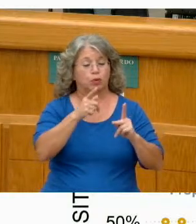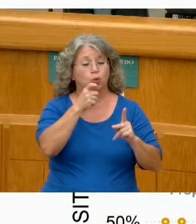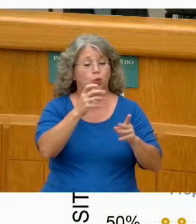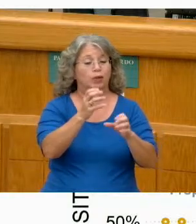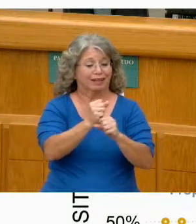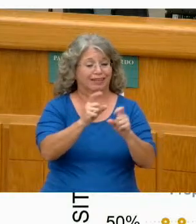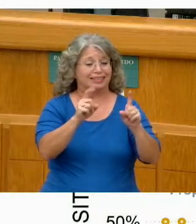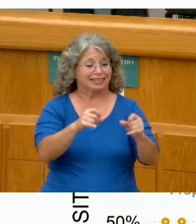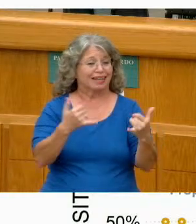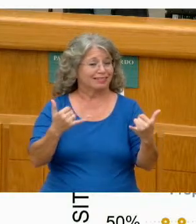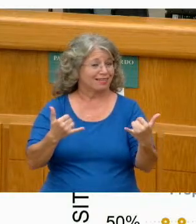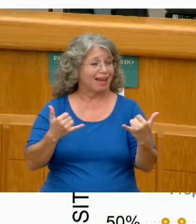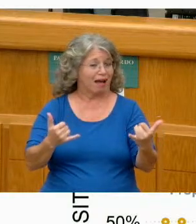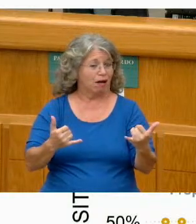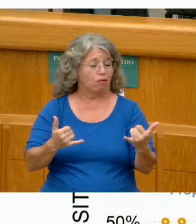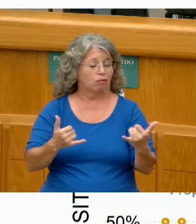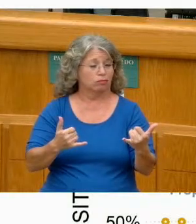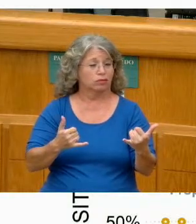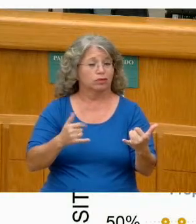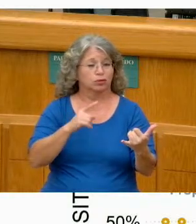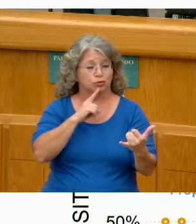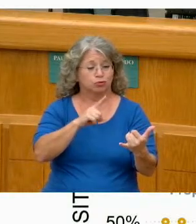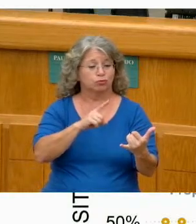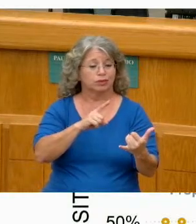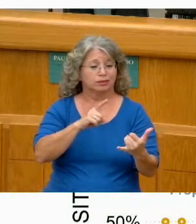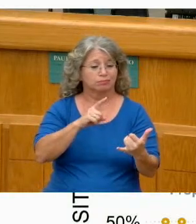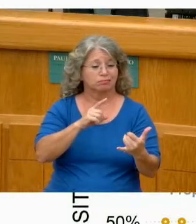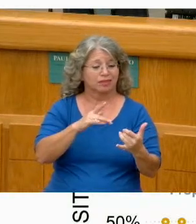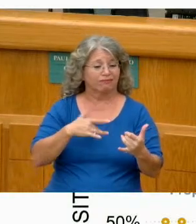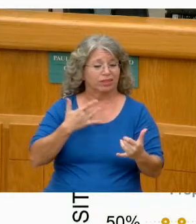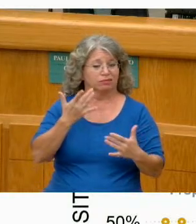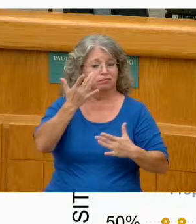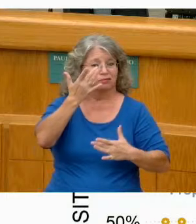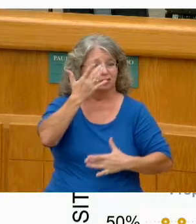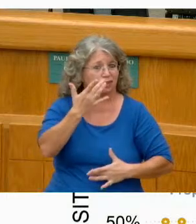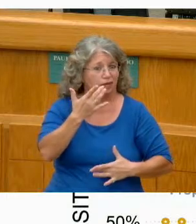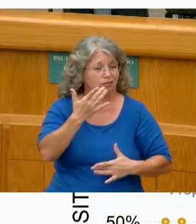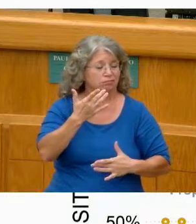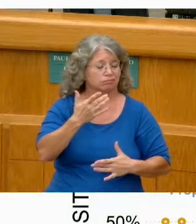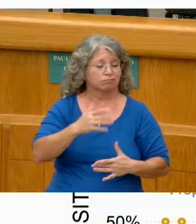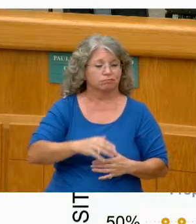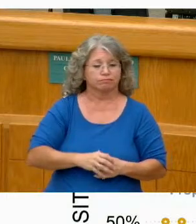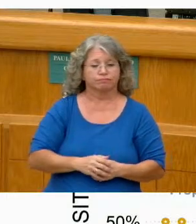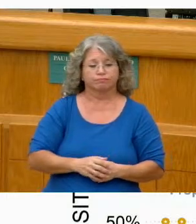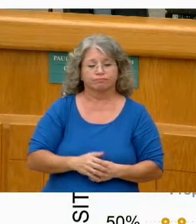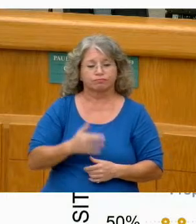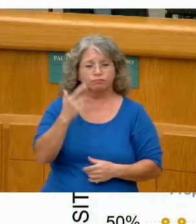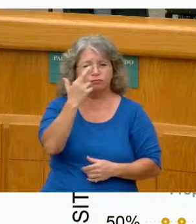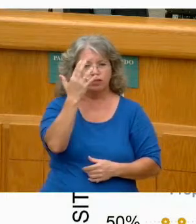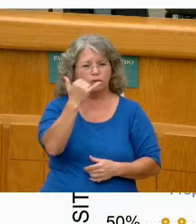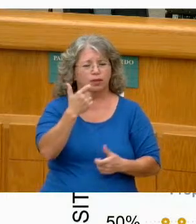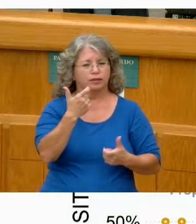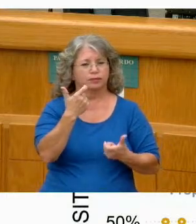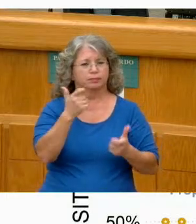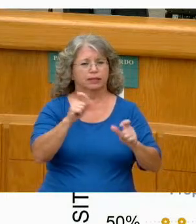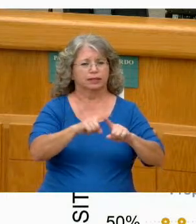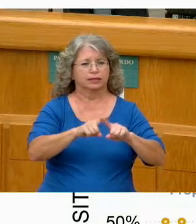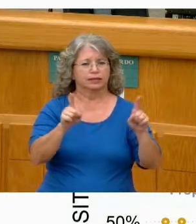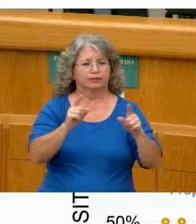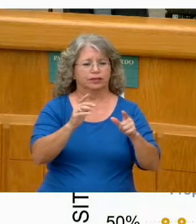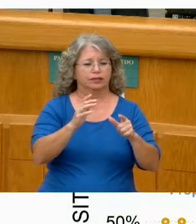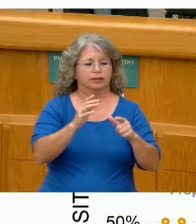get tested as opposed to some sort of developing trend. Now, the reason why there's such a big difference in